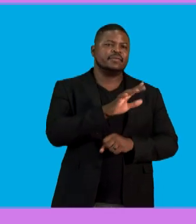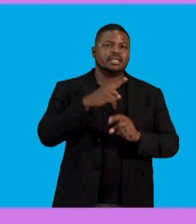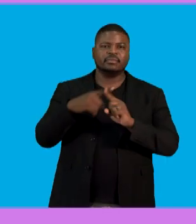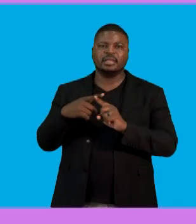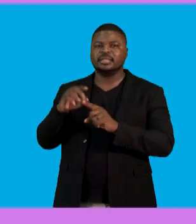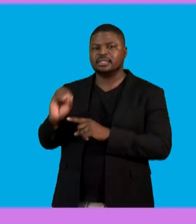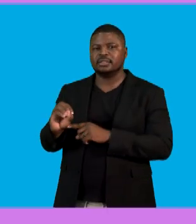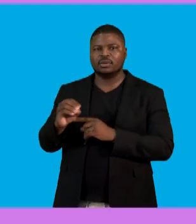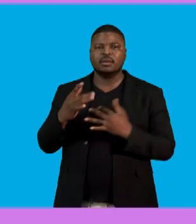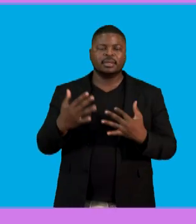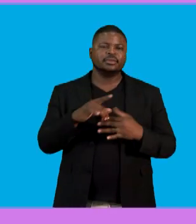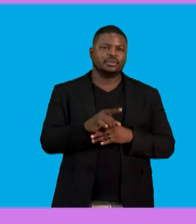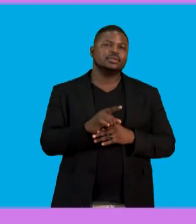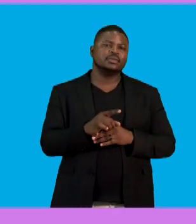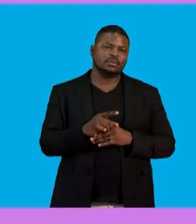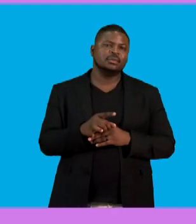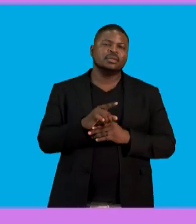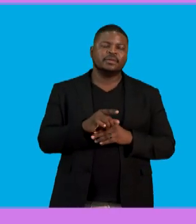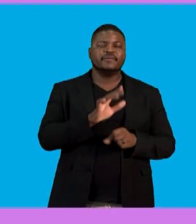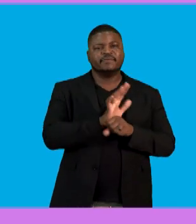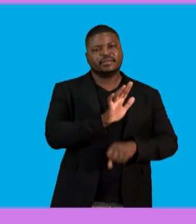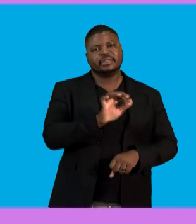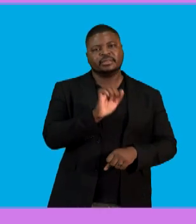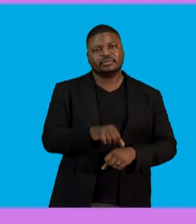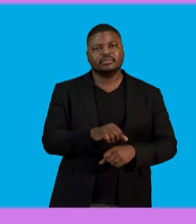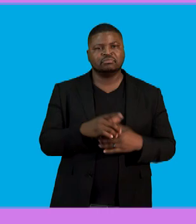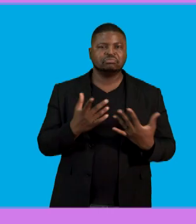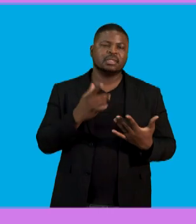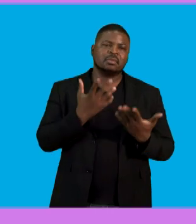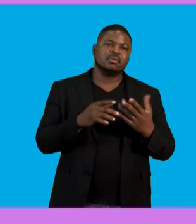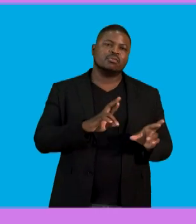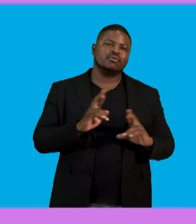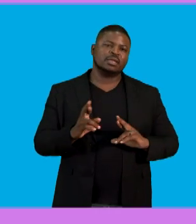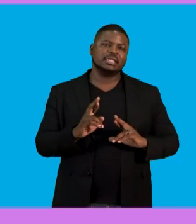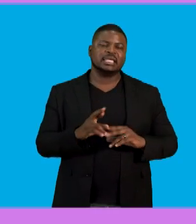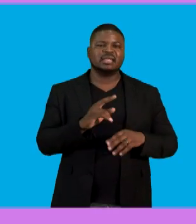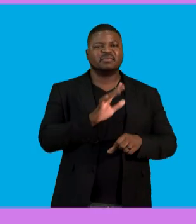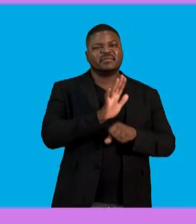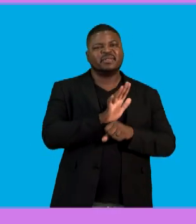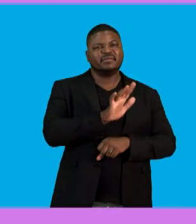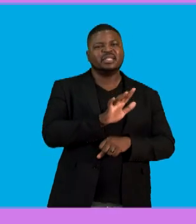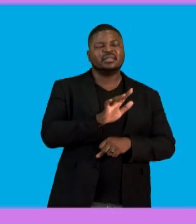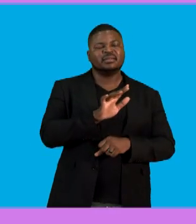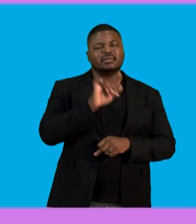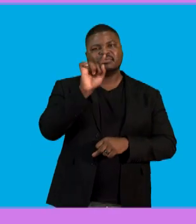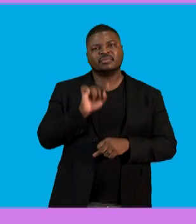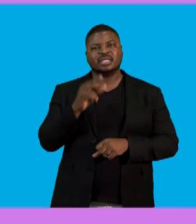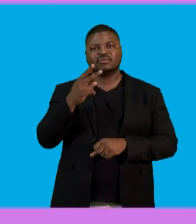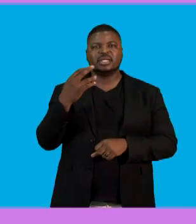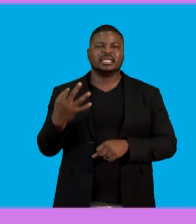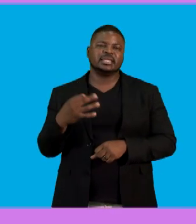It gives you 15. So it means the time that the mixture will be ready is at 23 minutes past 3.